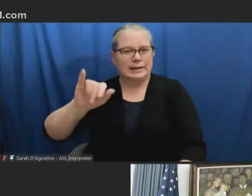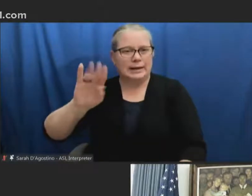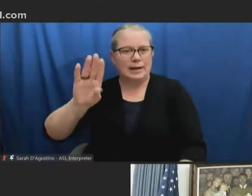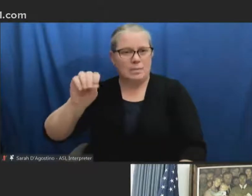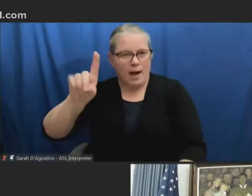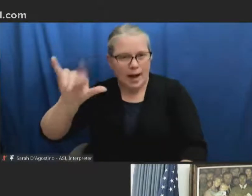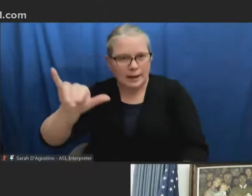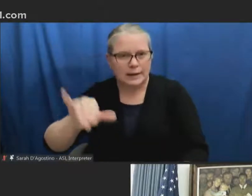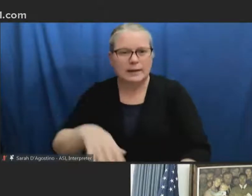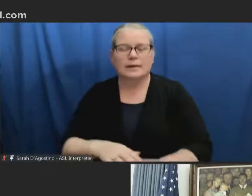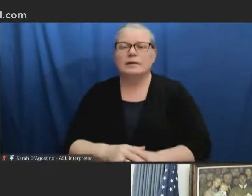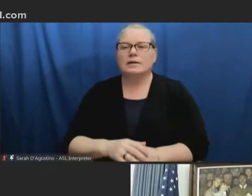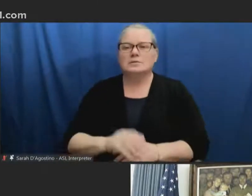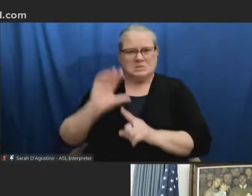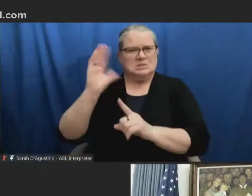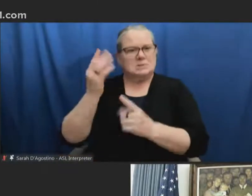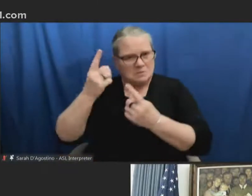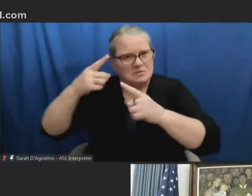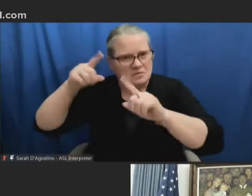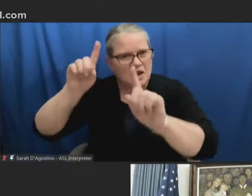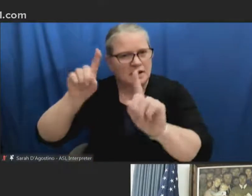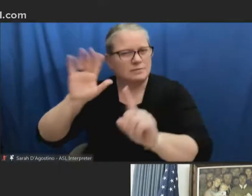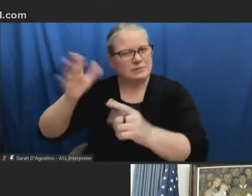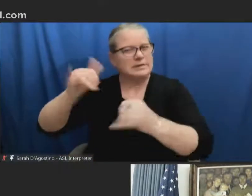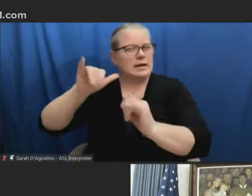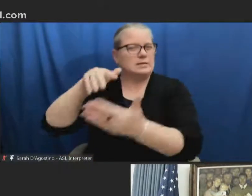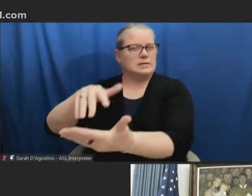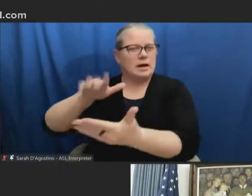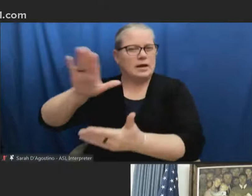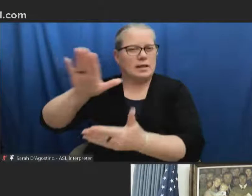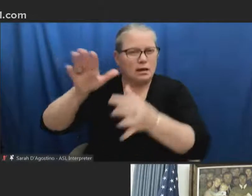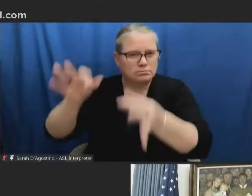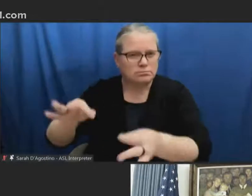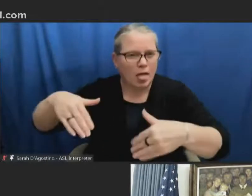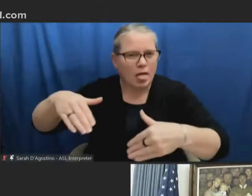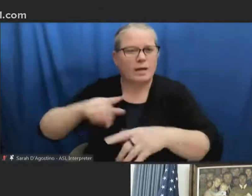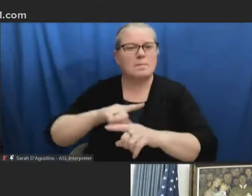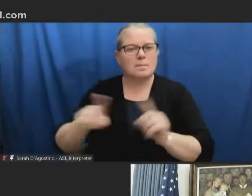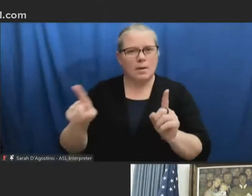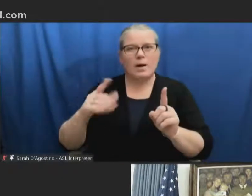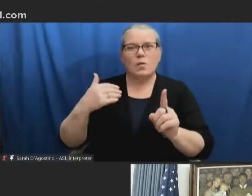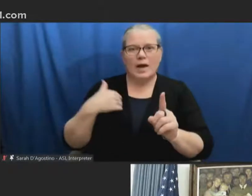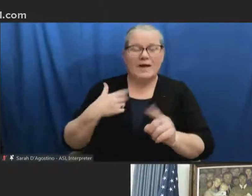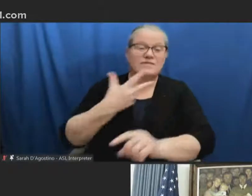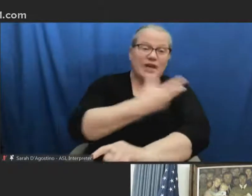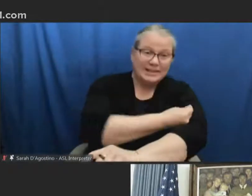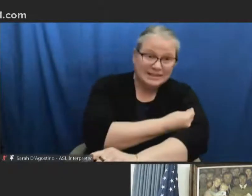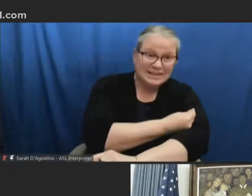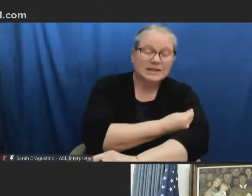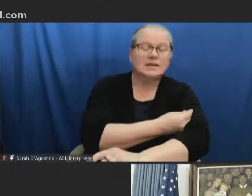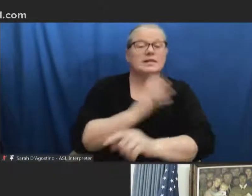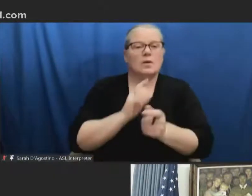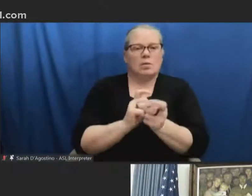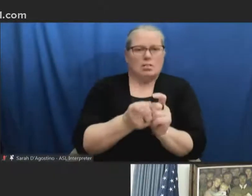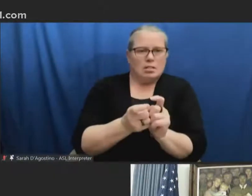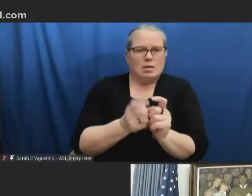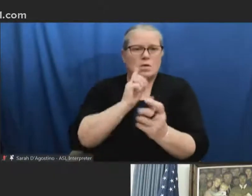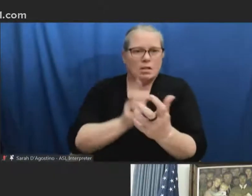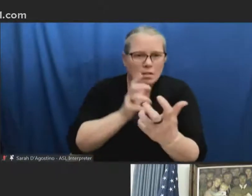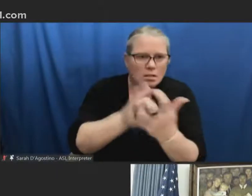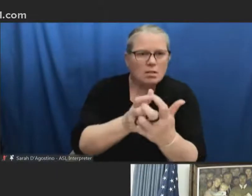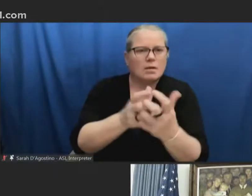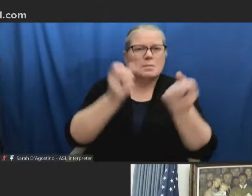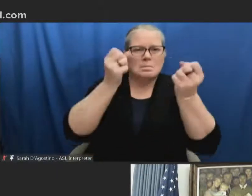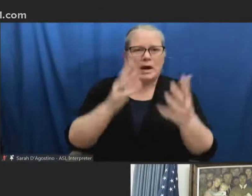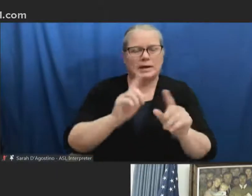have an Omicron-specific vaccine, which is going to restore a lot of the protection that the vaccine provided against prior variants, where it wasn't just effective